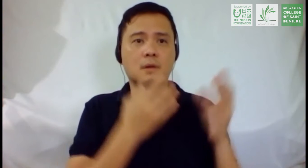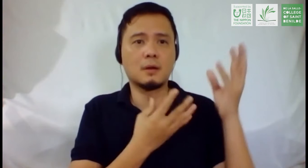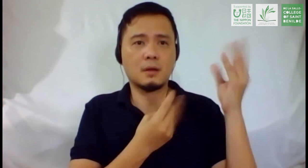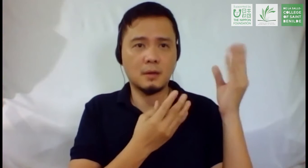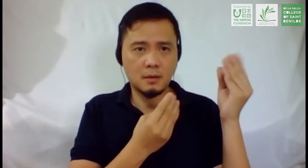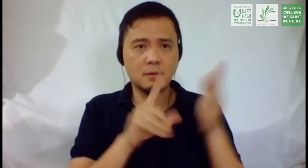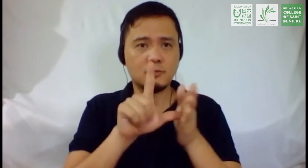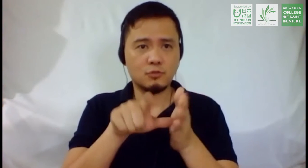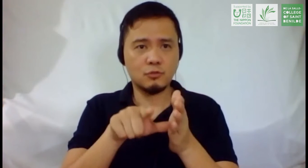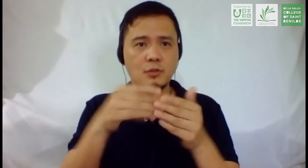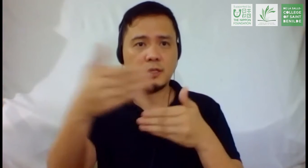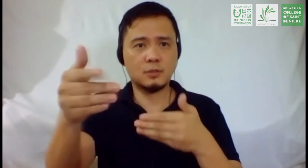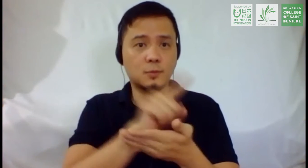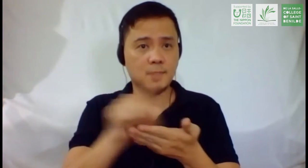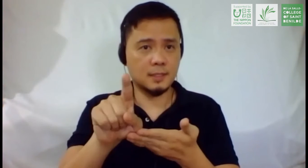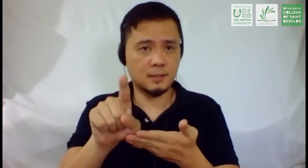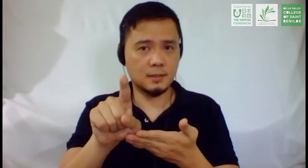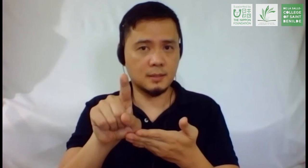week.